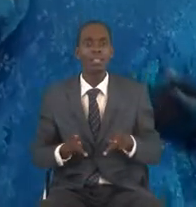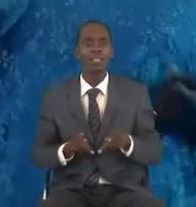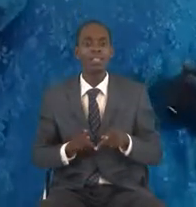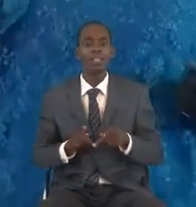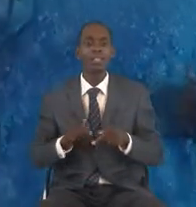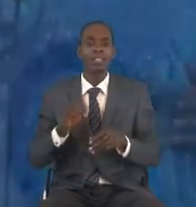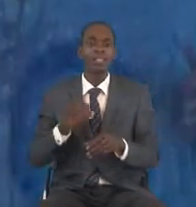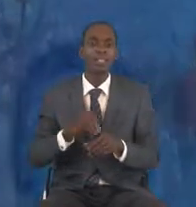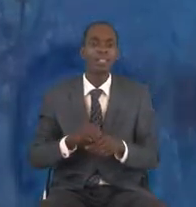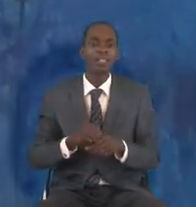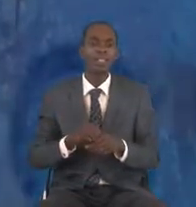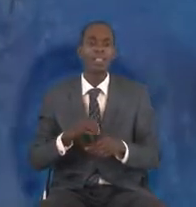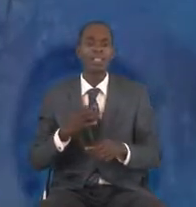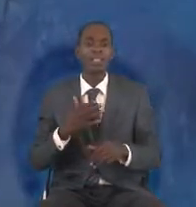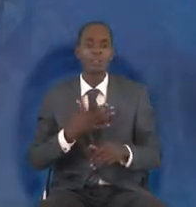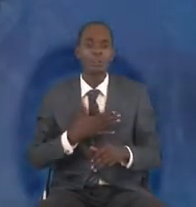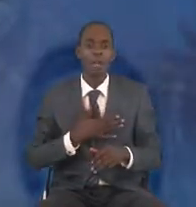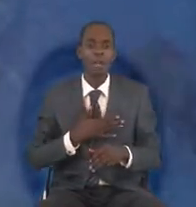place